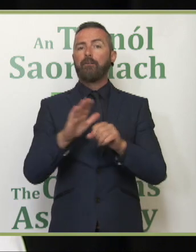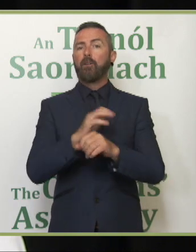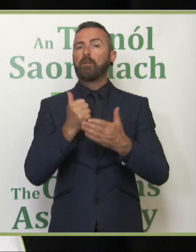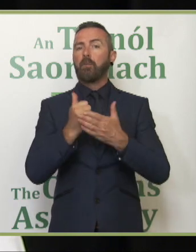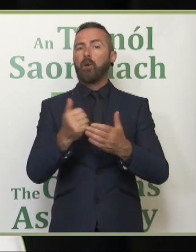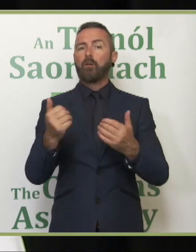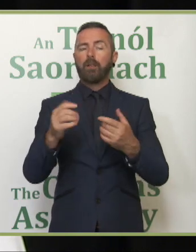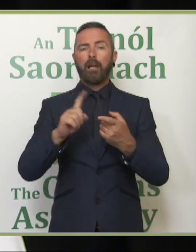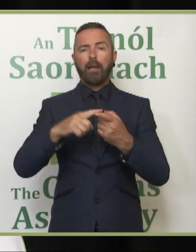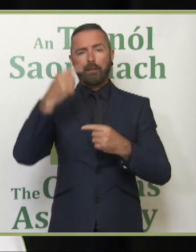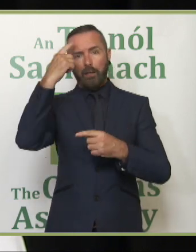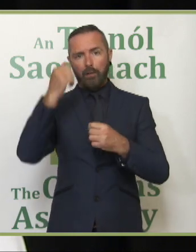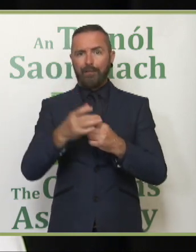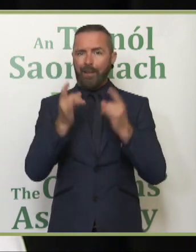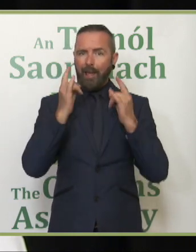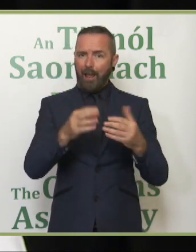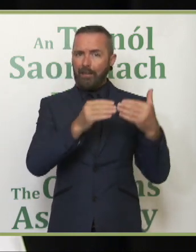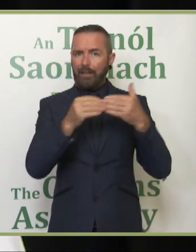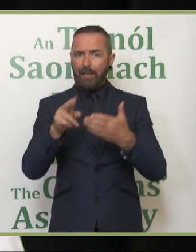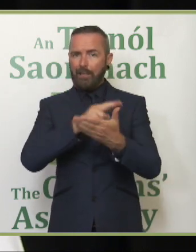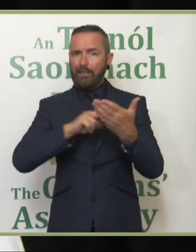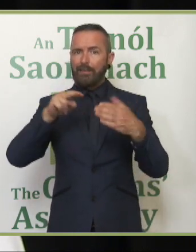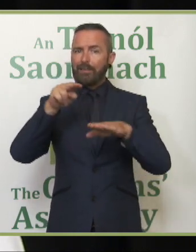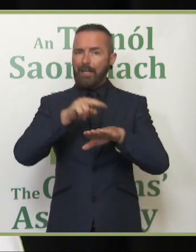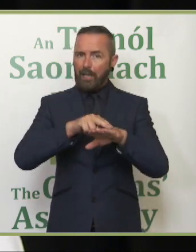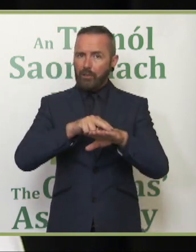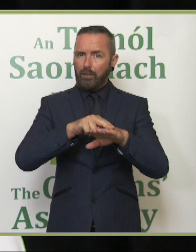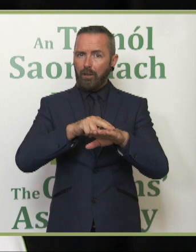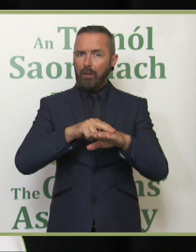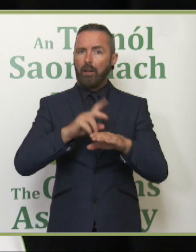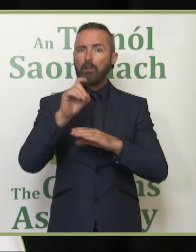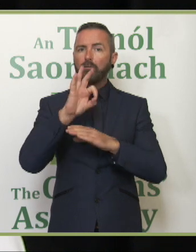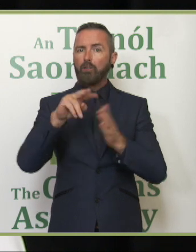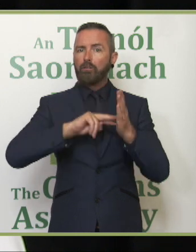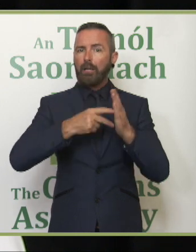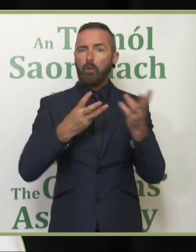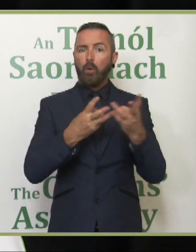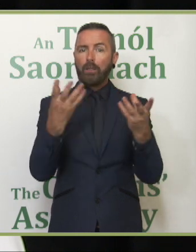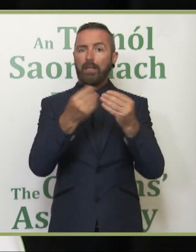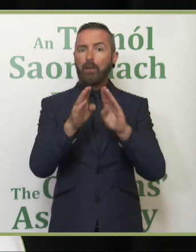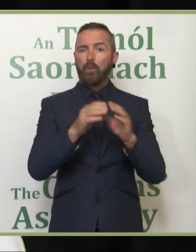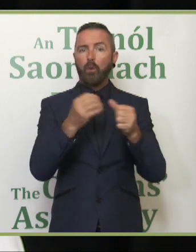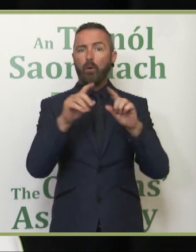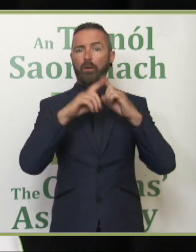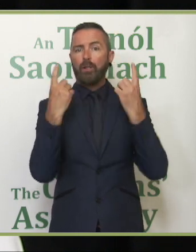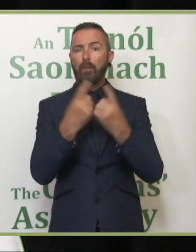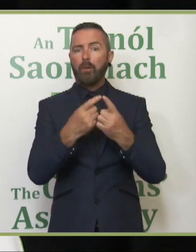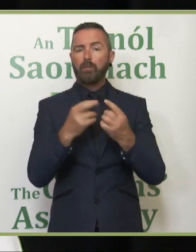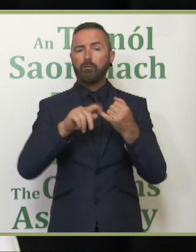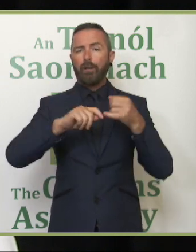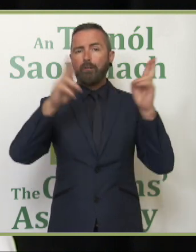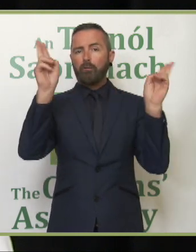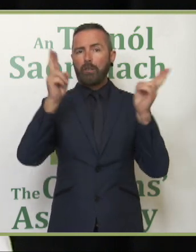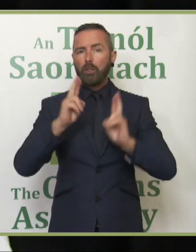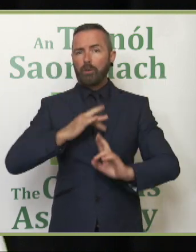country's health-led national drug strategy, and we work closely with our partners in health and other criminal justice partners to reduce